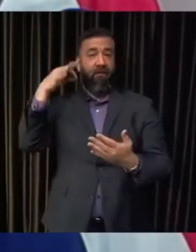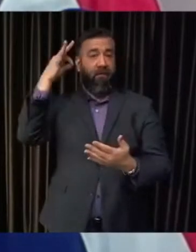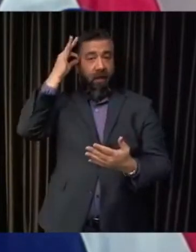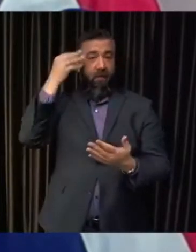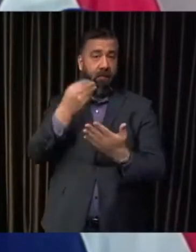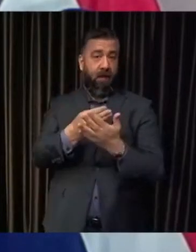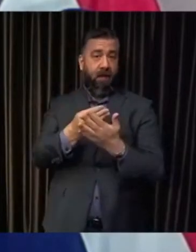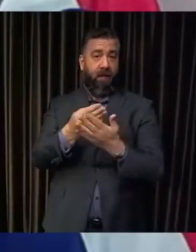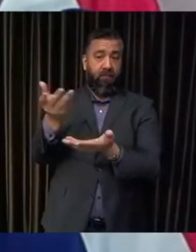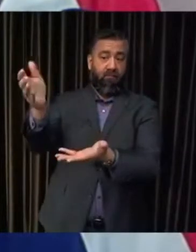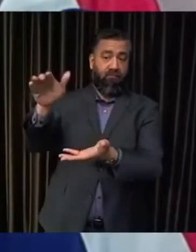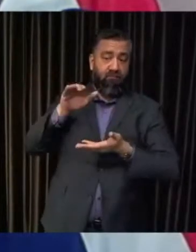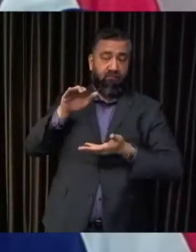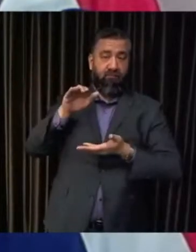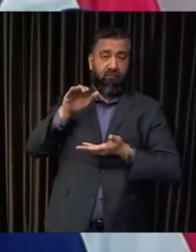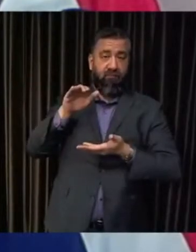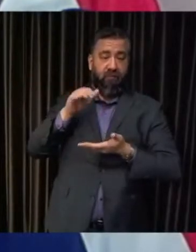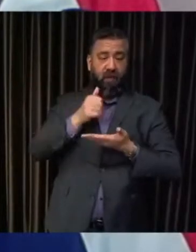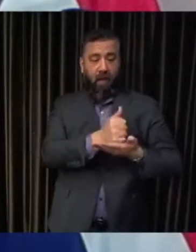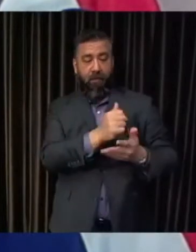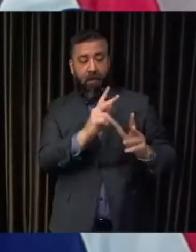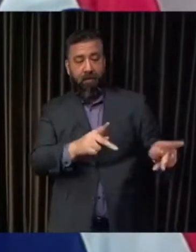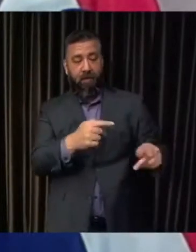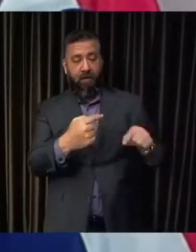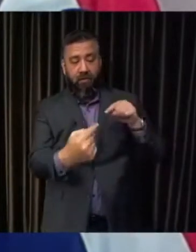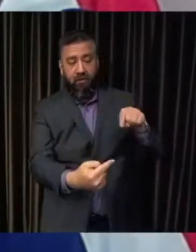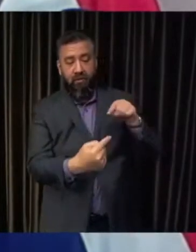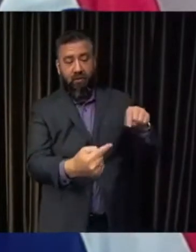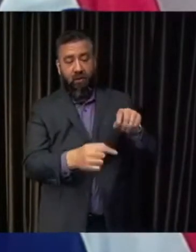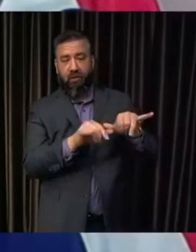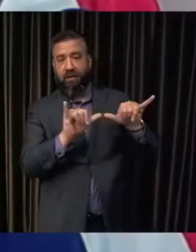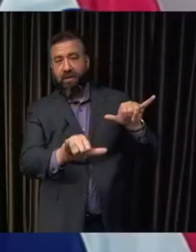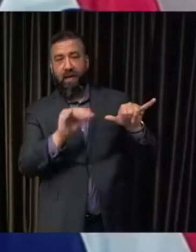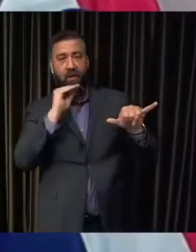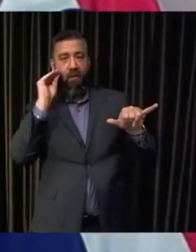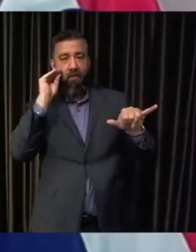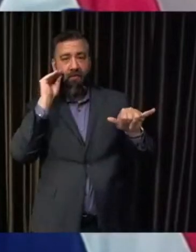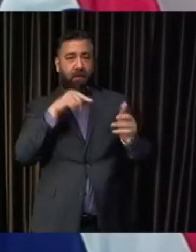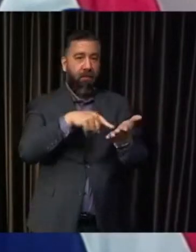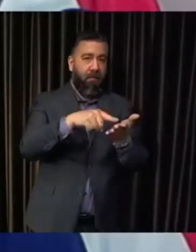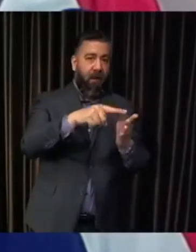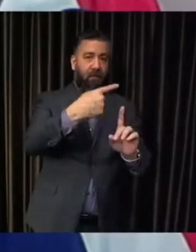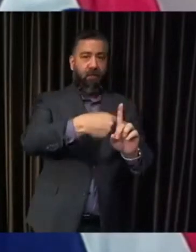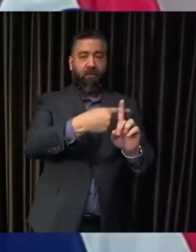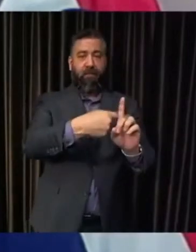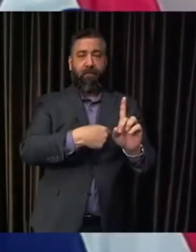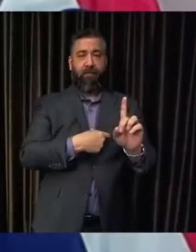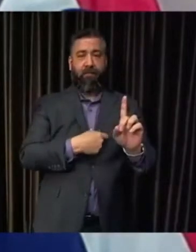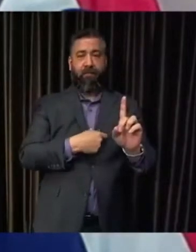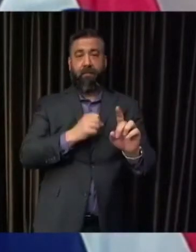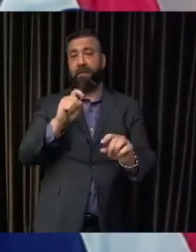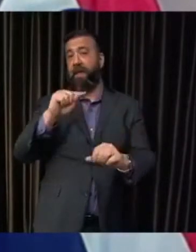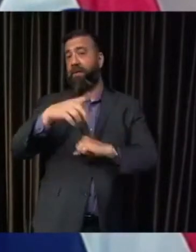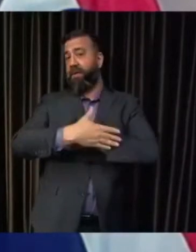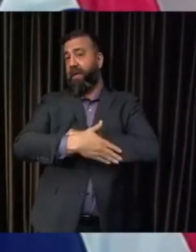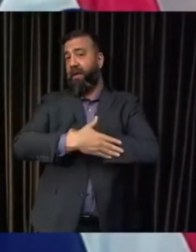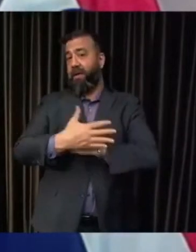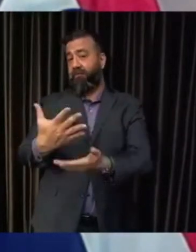provided to St. Louis County to help those who have struggled to remain in their homes during the pandemic. St. Louis County